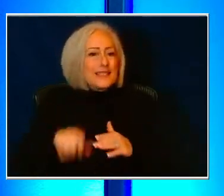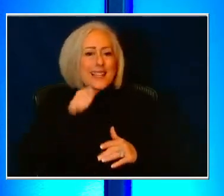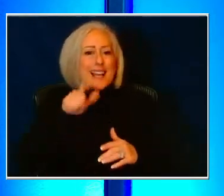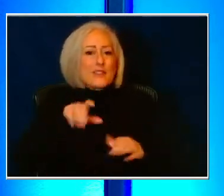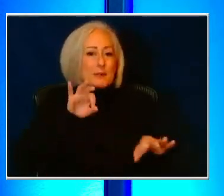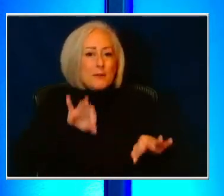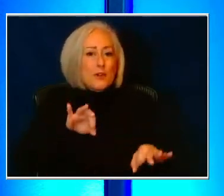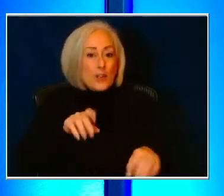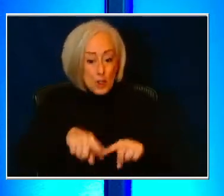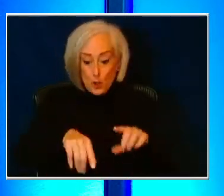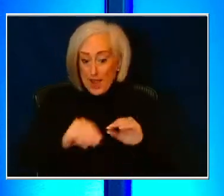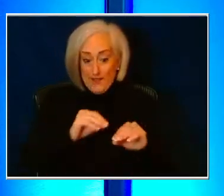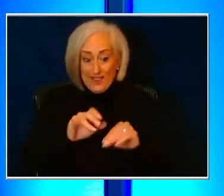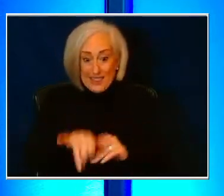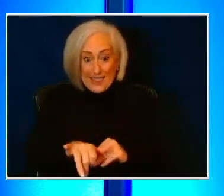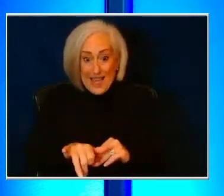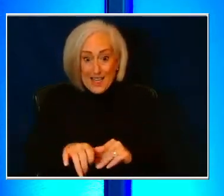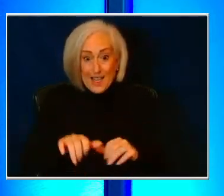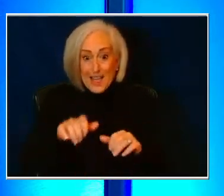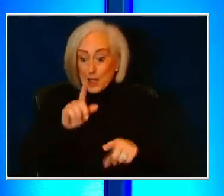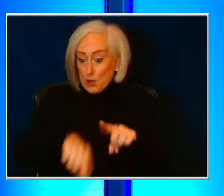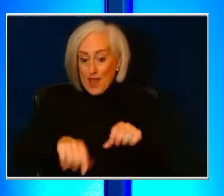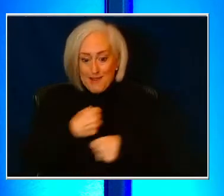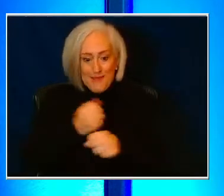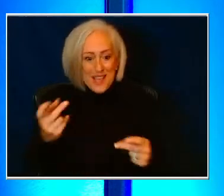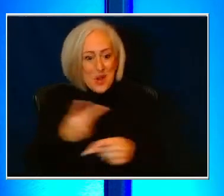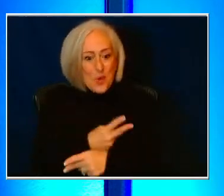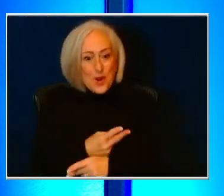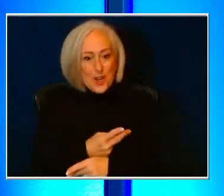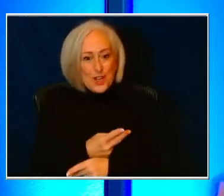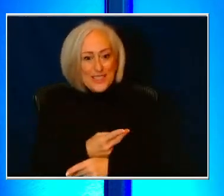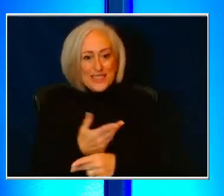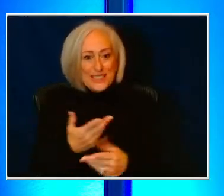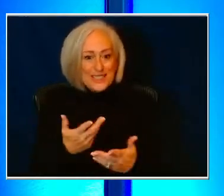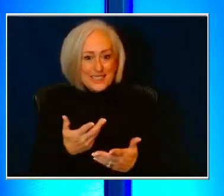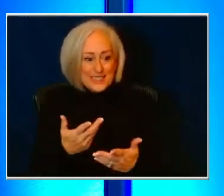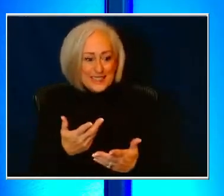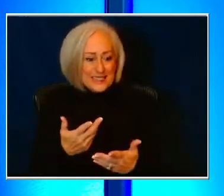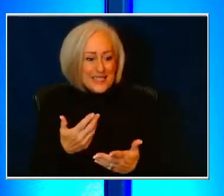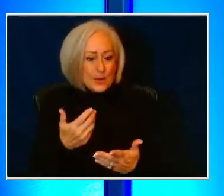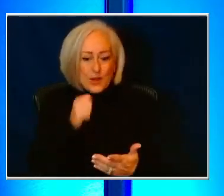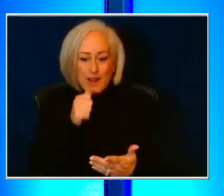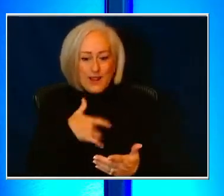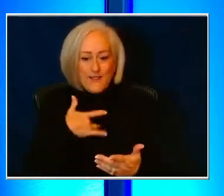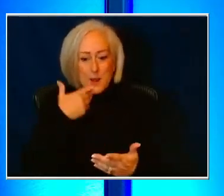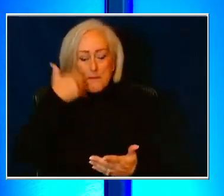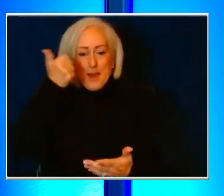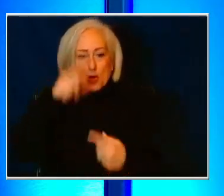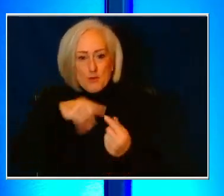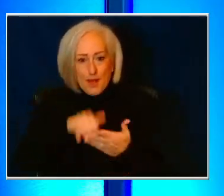it. And you're not going to make, no one's going to make us, my mom and I, feel better about this, but it's